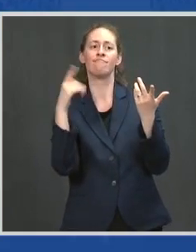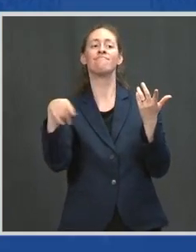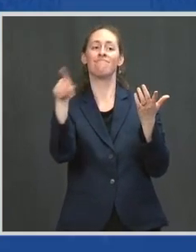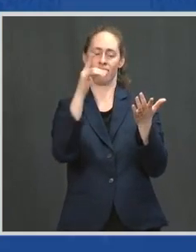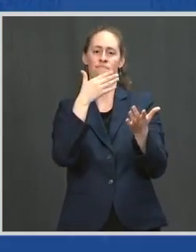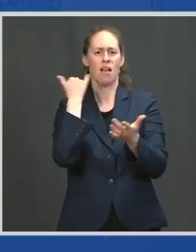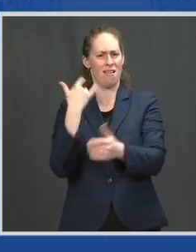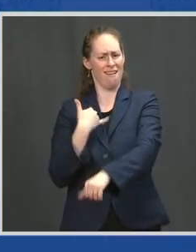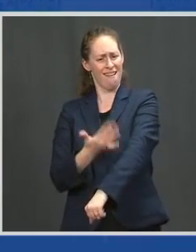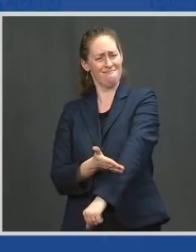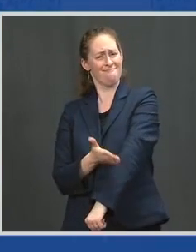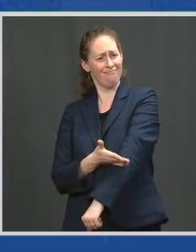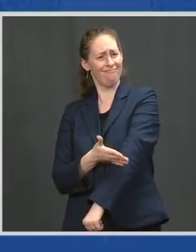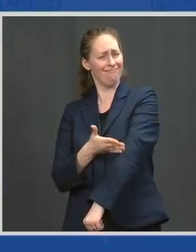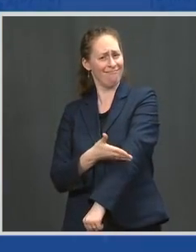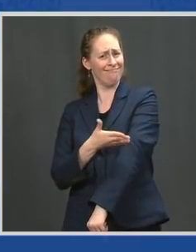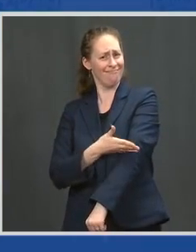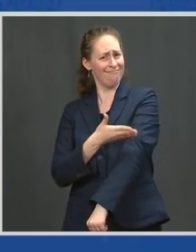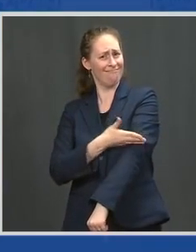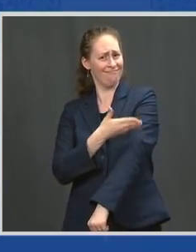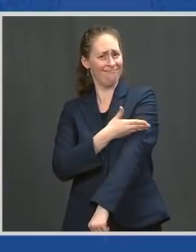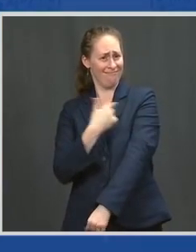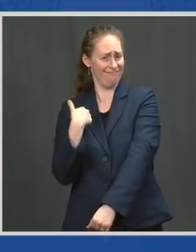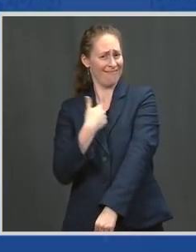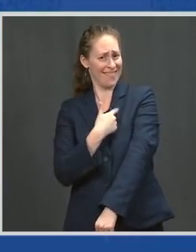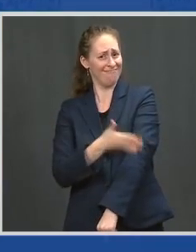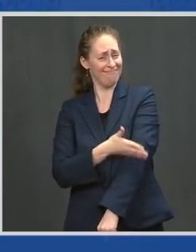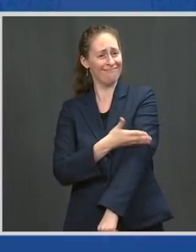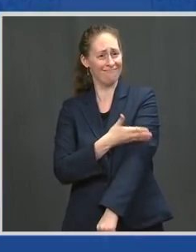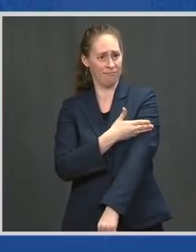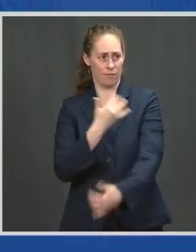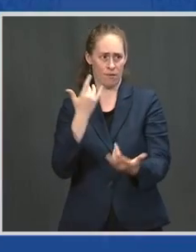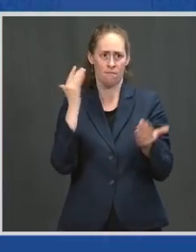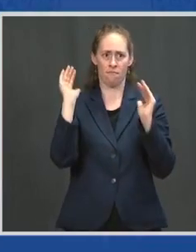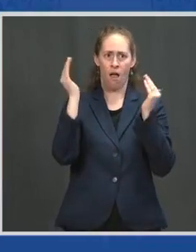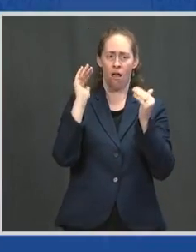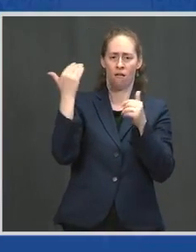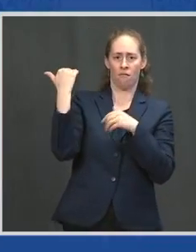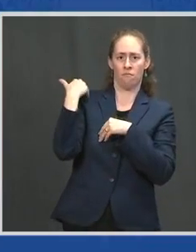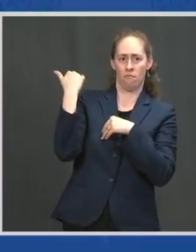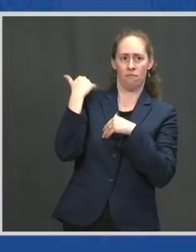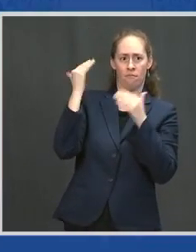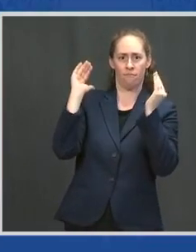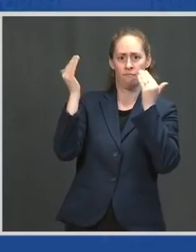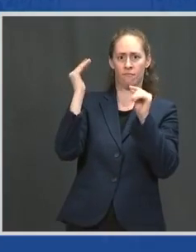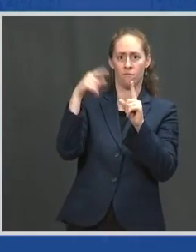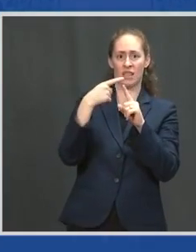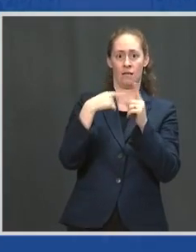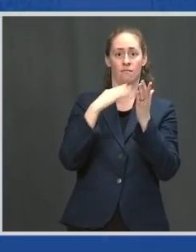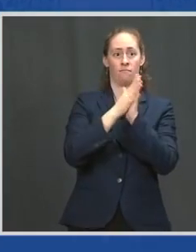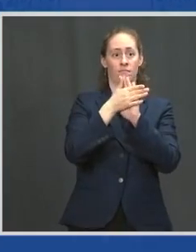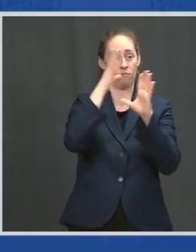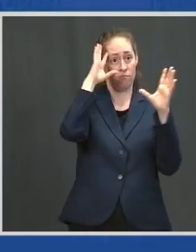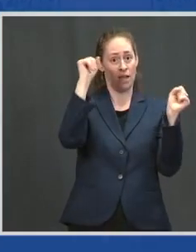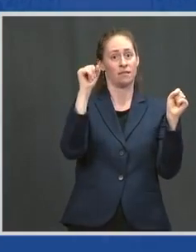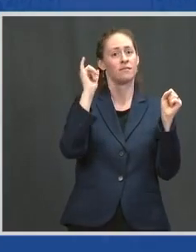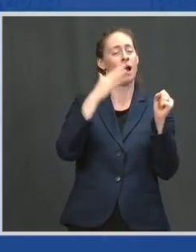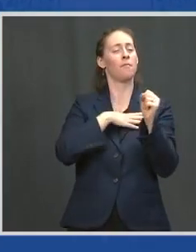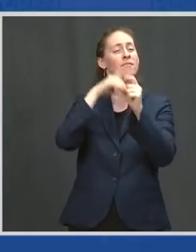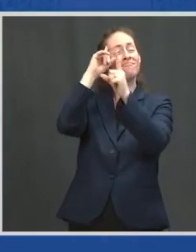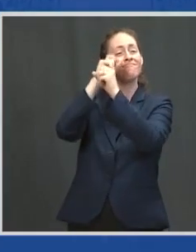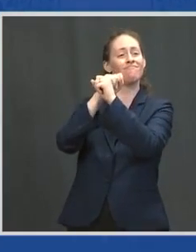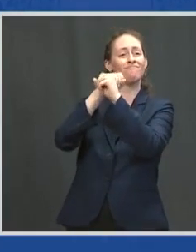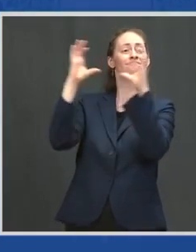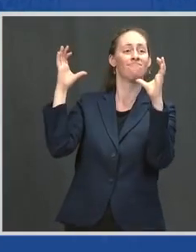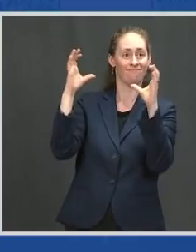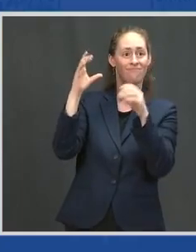we're leading the world. When I got elected, I said in the first 100 days, we'd get 100 million people vaccinated. I was wrong. We got